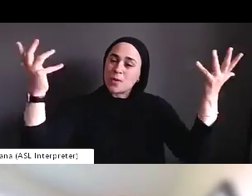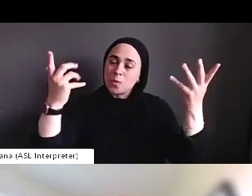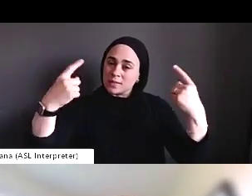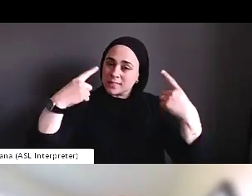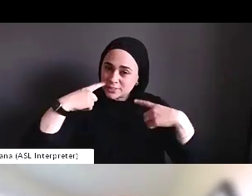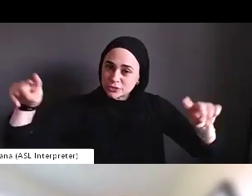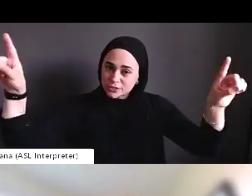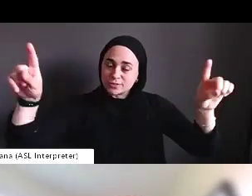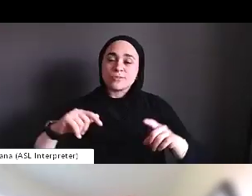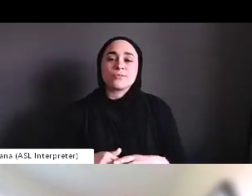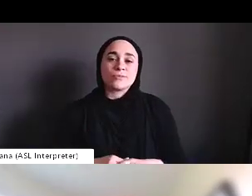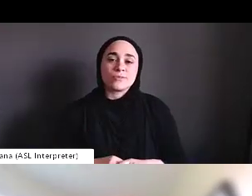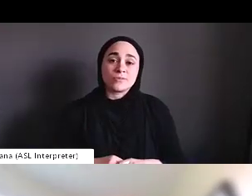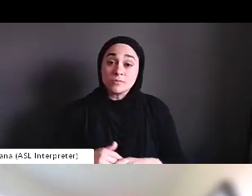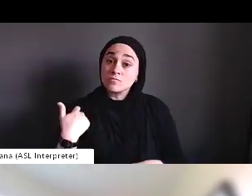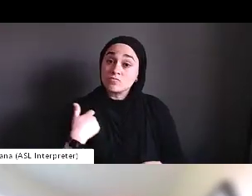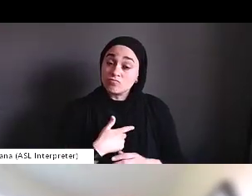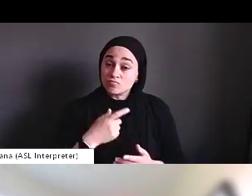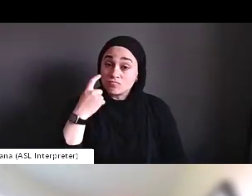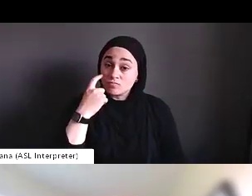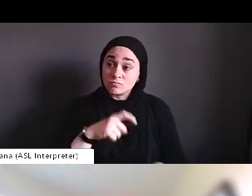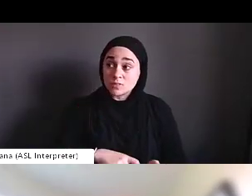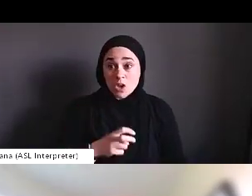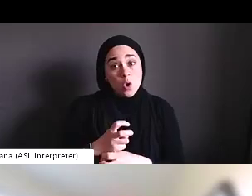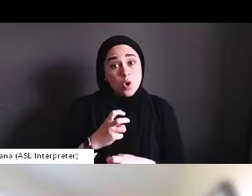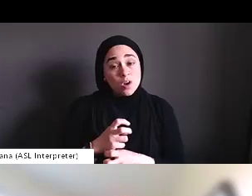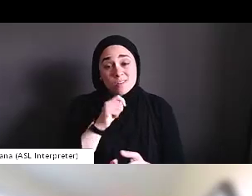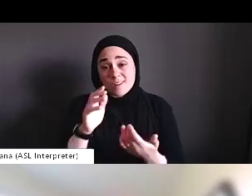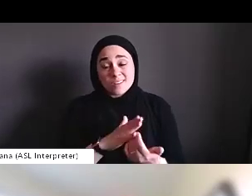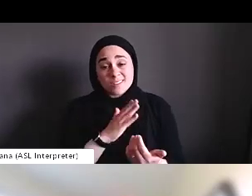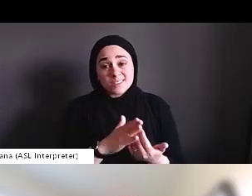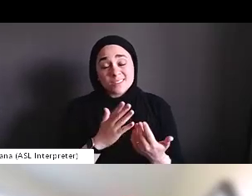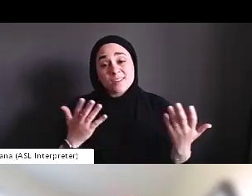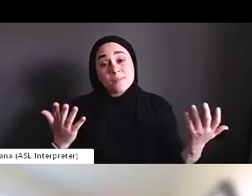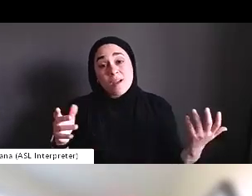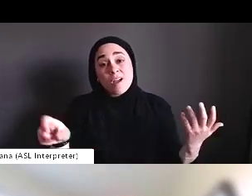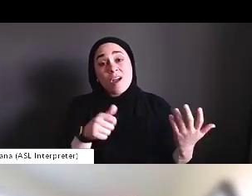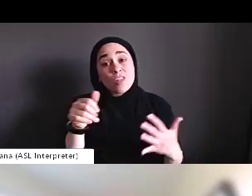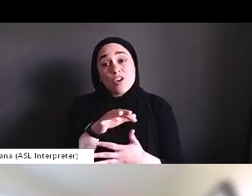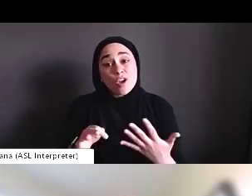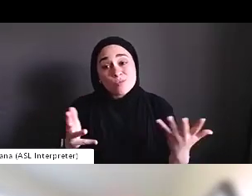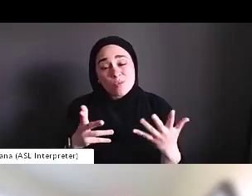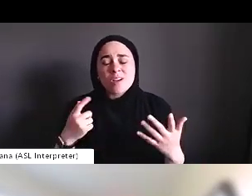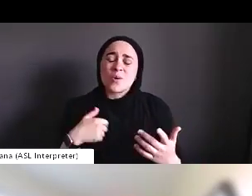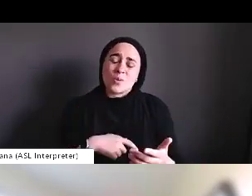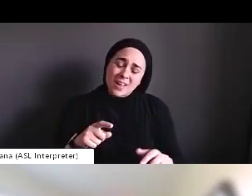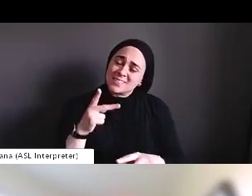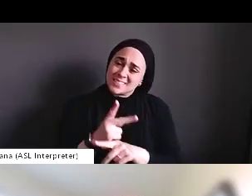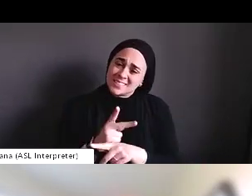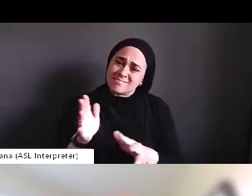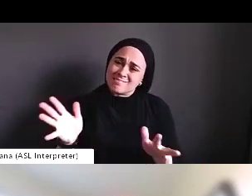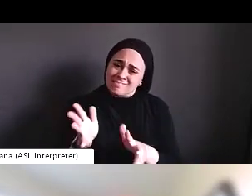and that we do recognize how difficult it is, right? But what's the alternative? We have to keep pressing for a better